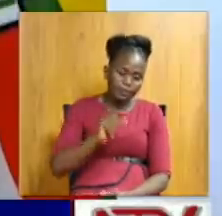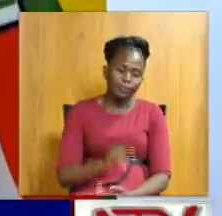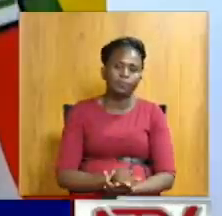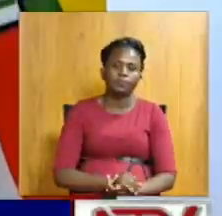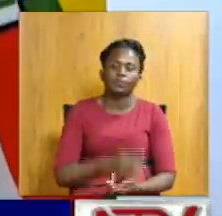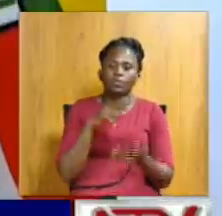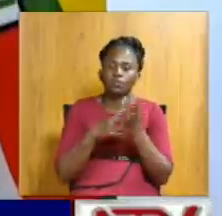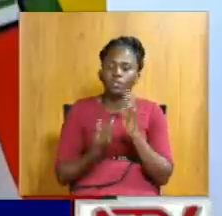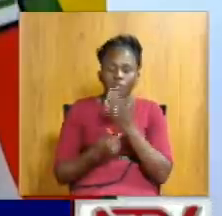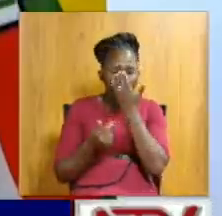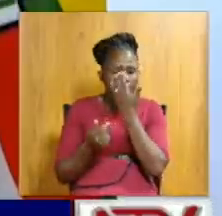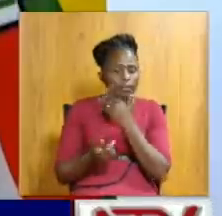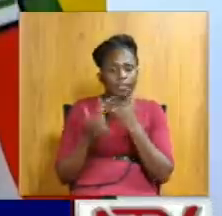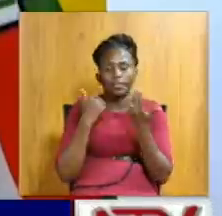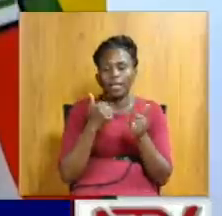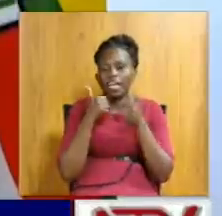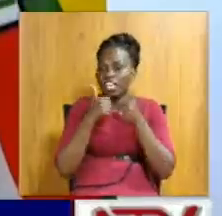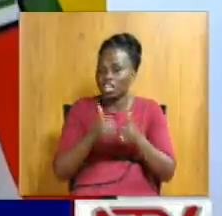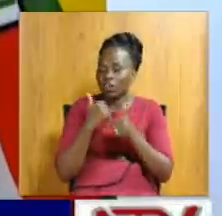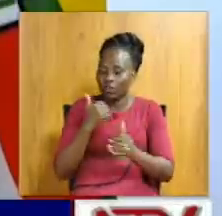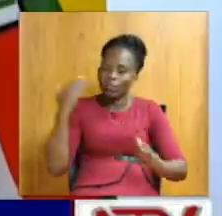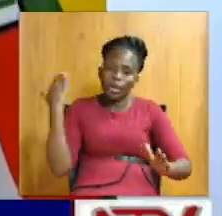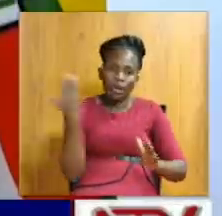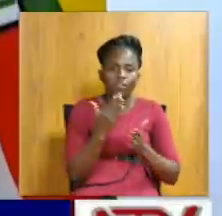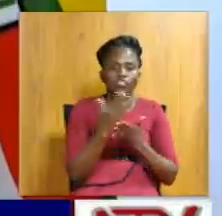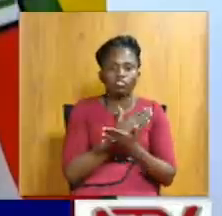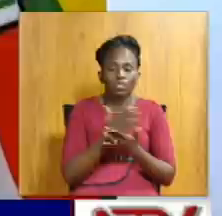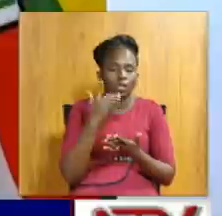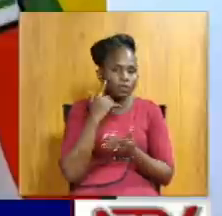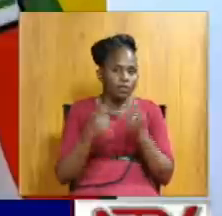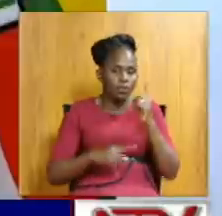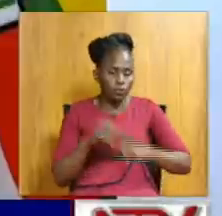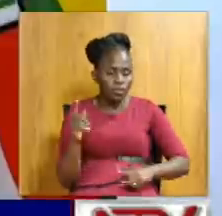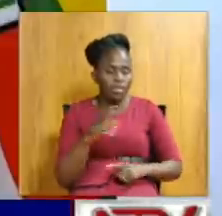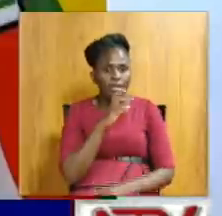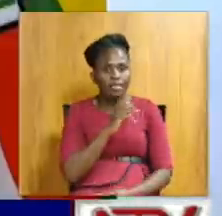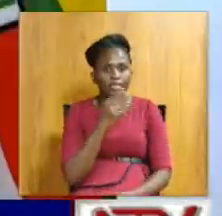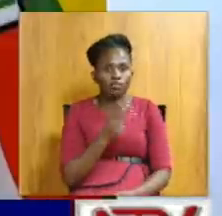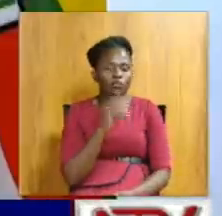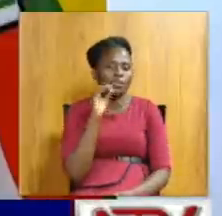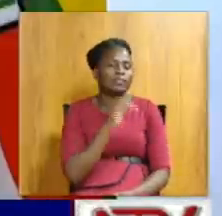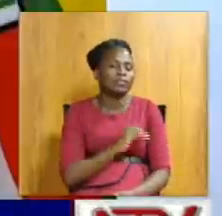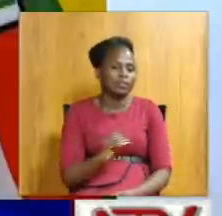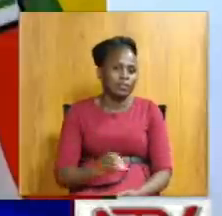19. The NRM's direct share of win was therefore 82%.